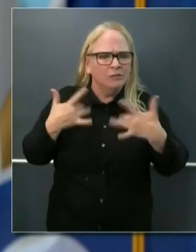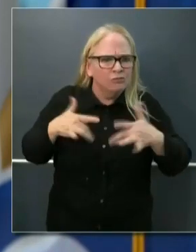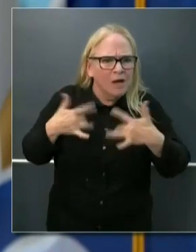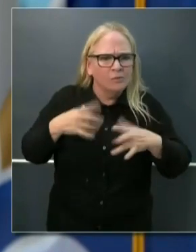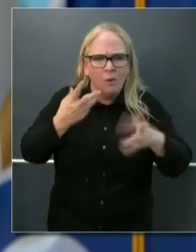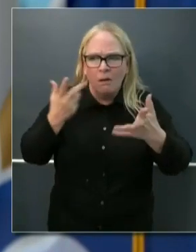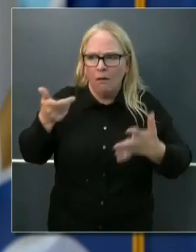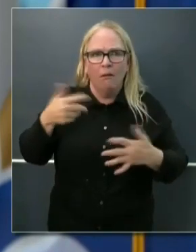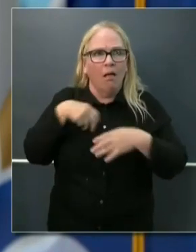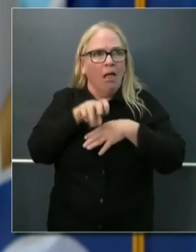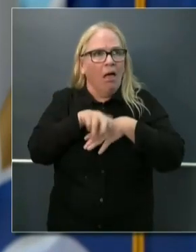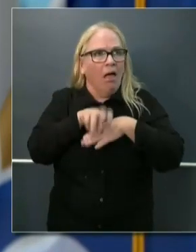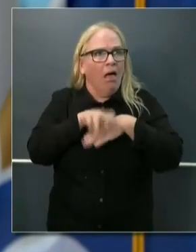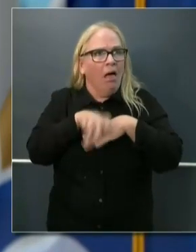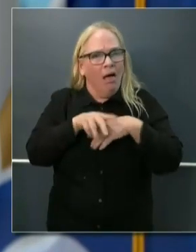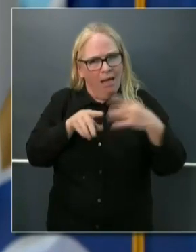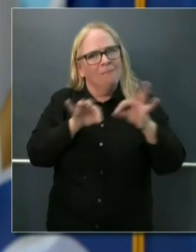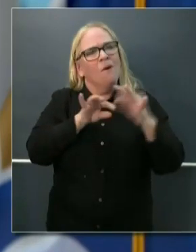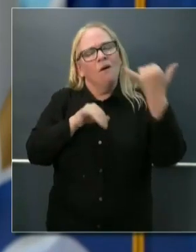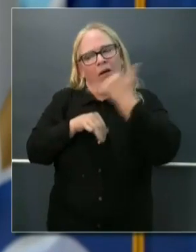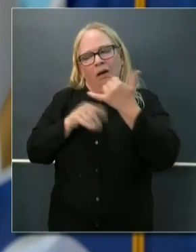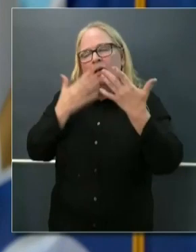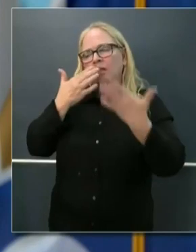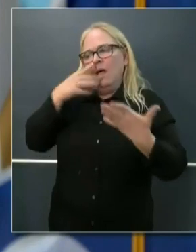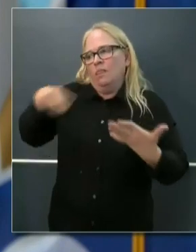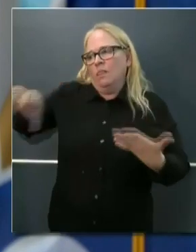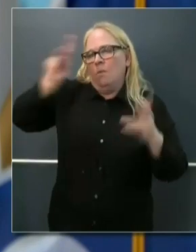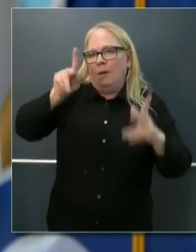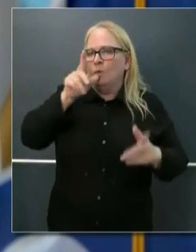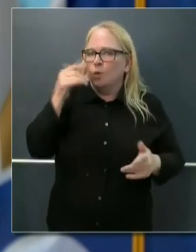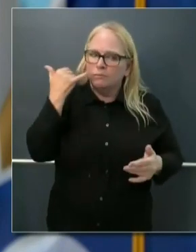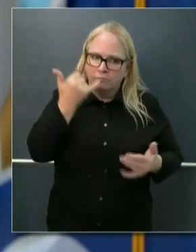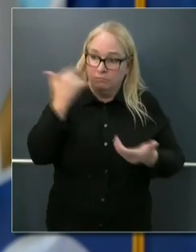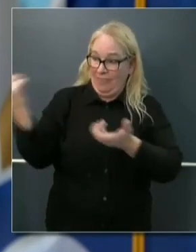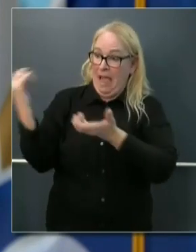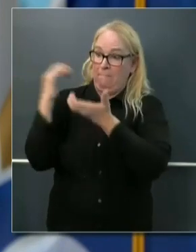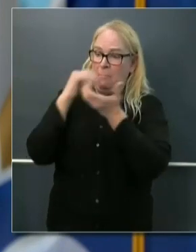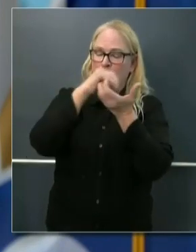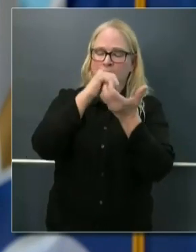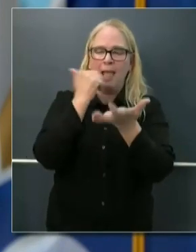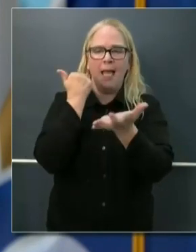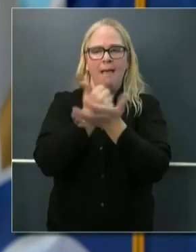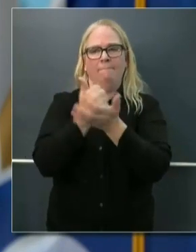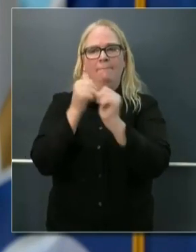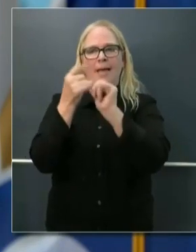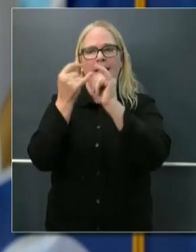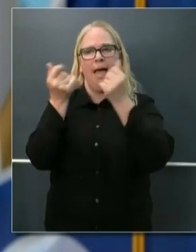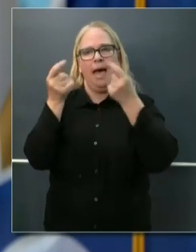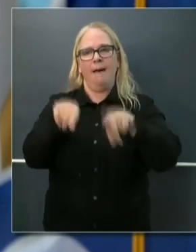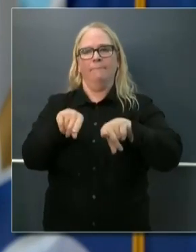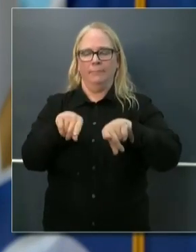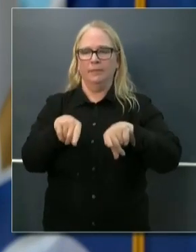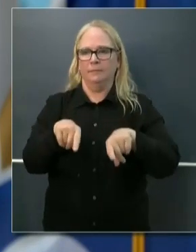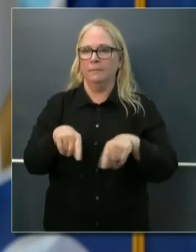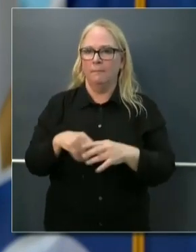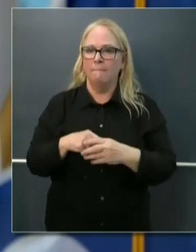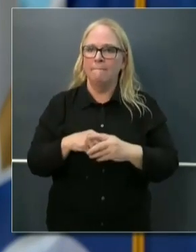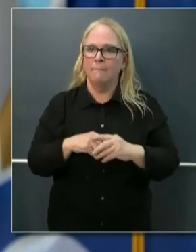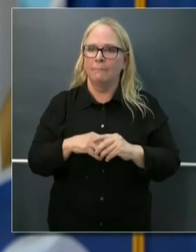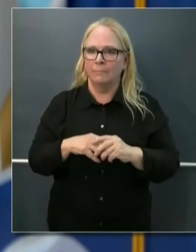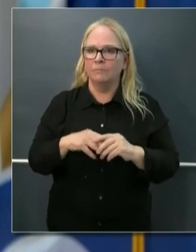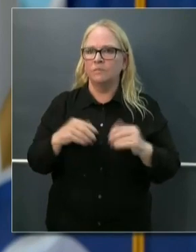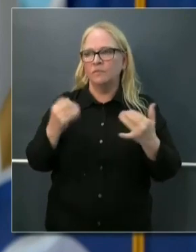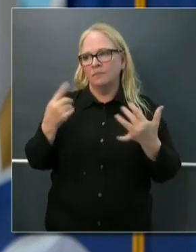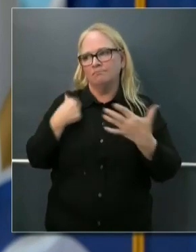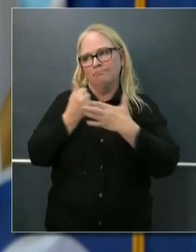want to thank all the partners that came around the table, of course, the last few weeks to help put this partnership together so that we can make the announcement we